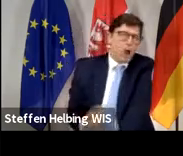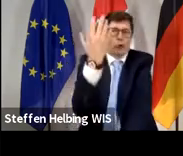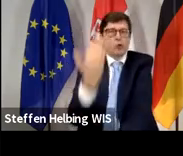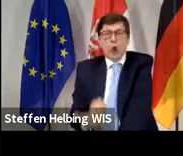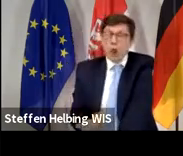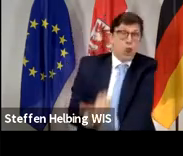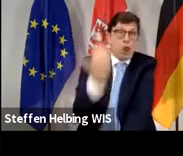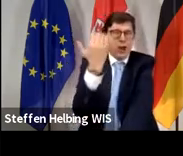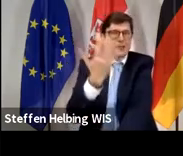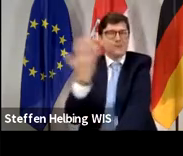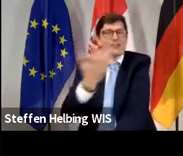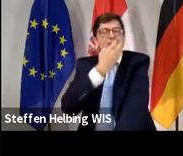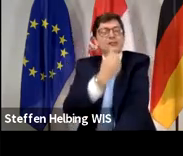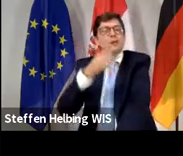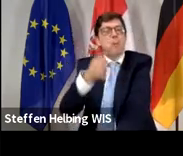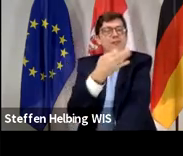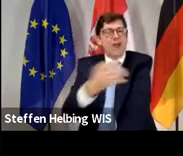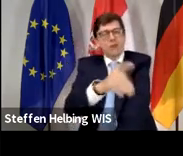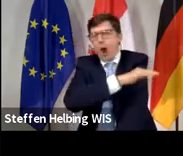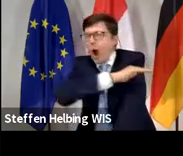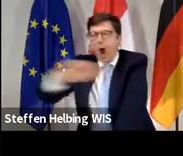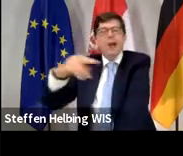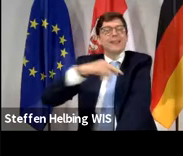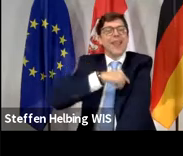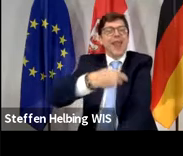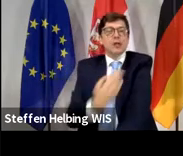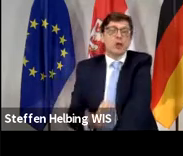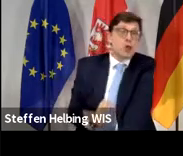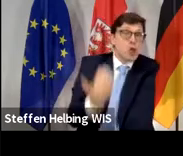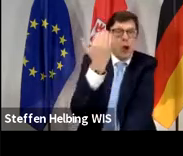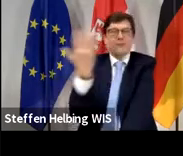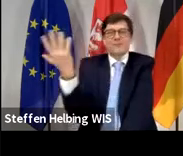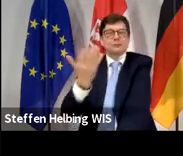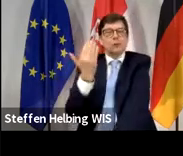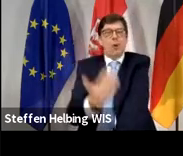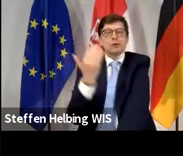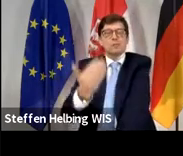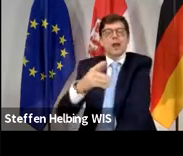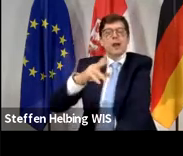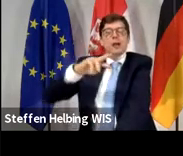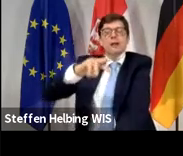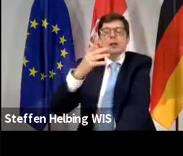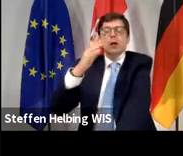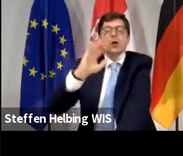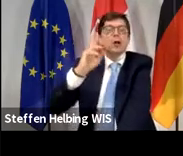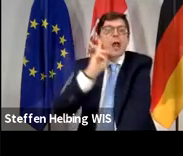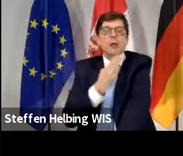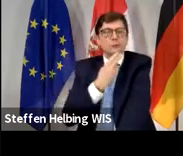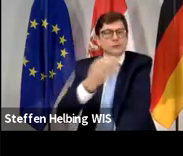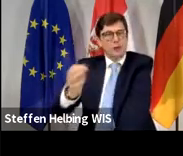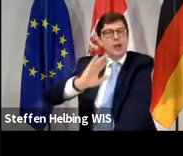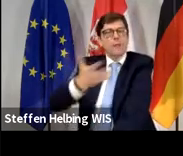So our team has a new product. We have an idea. We want barrier free for everyone. We have a new technique,